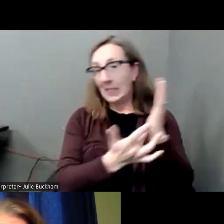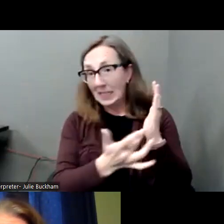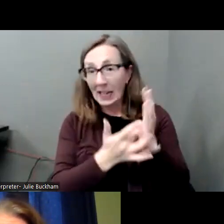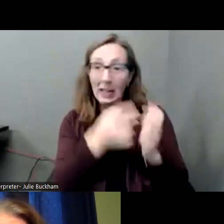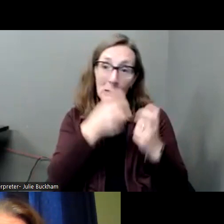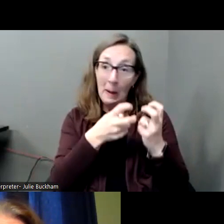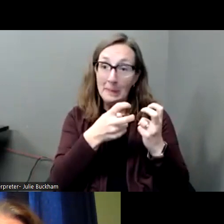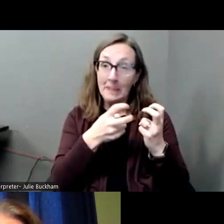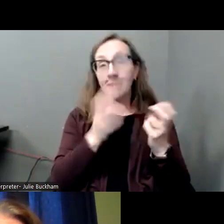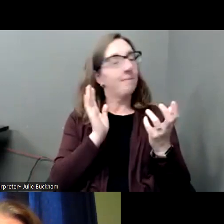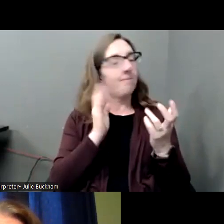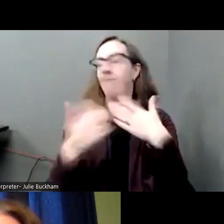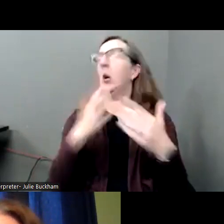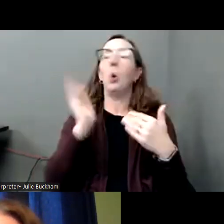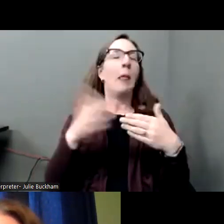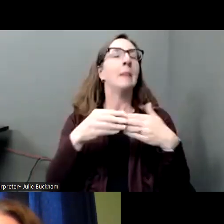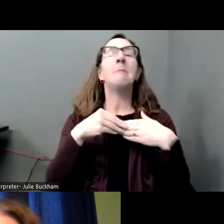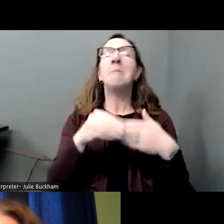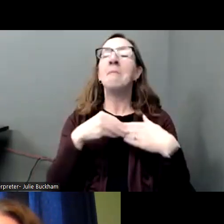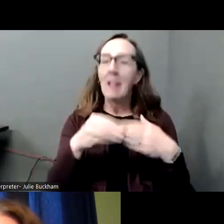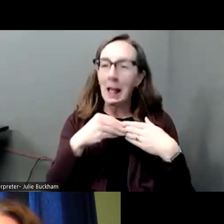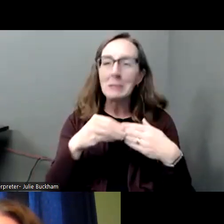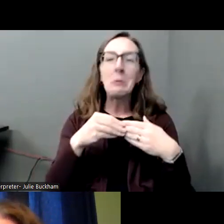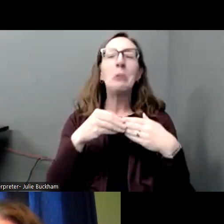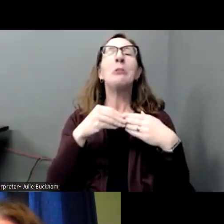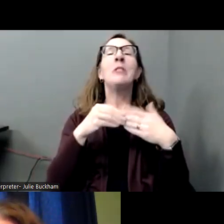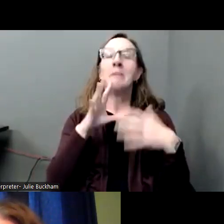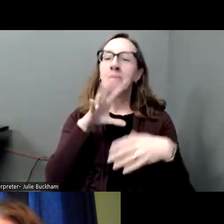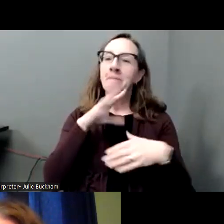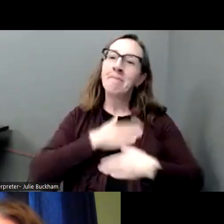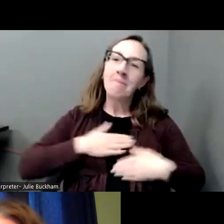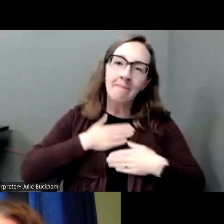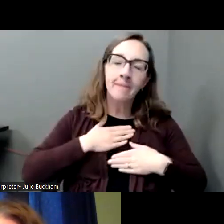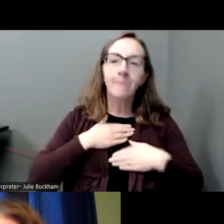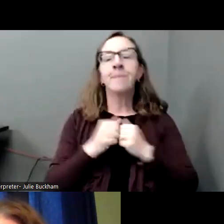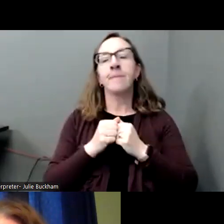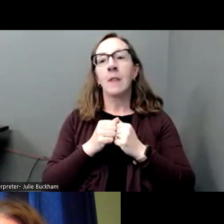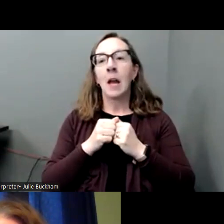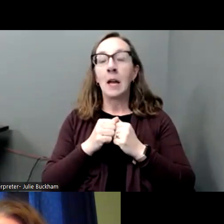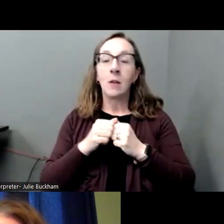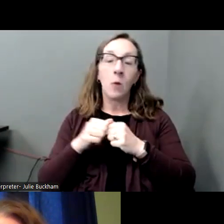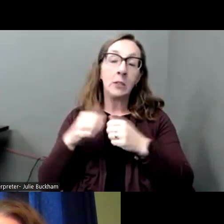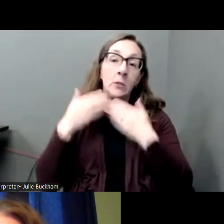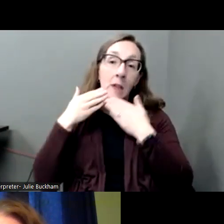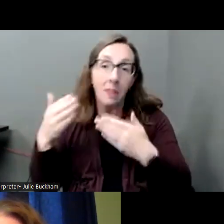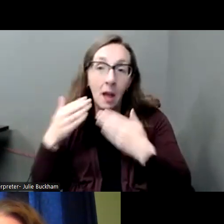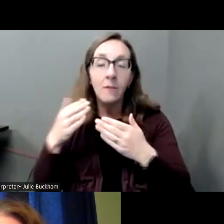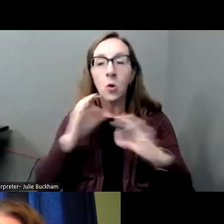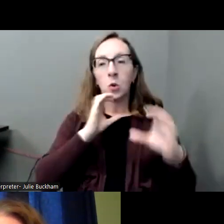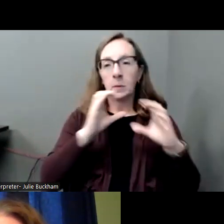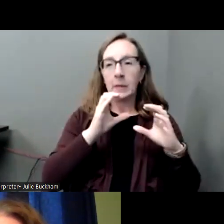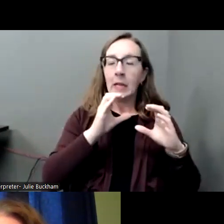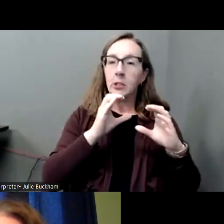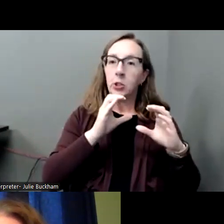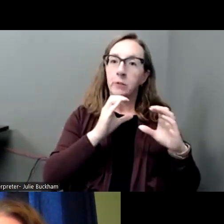humor and flexibility. And we have special thanks to our communication facilitators today. We have